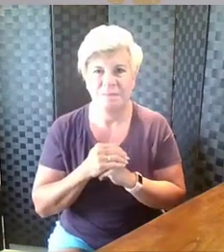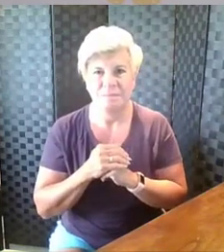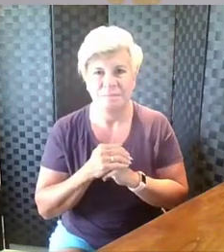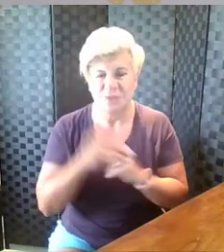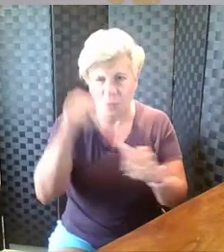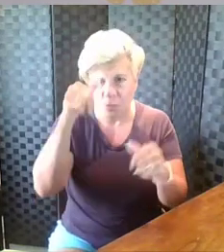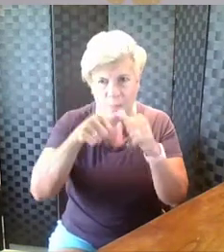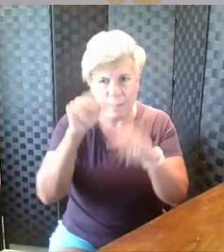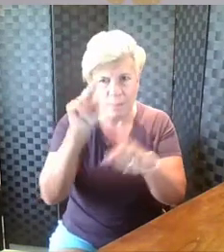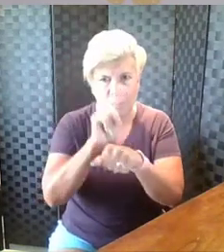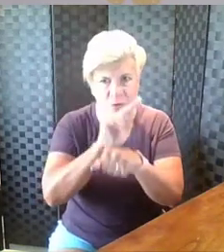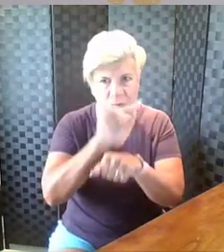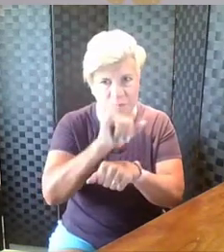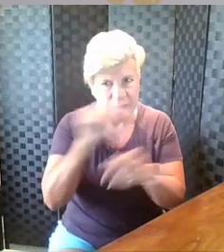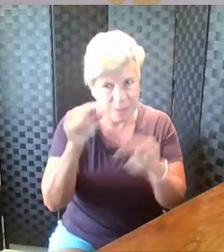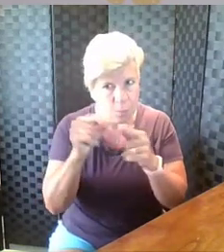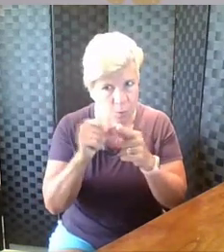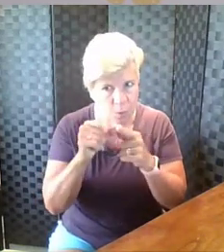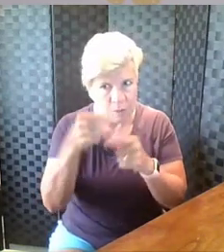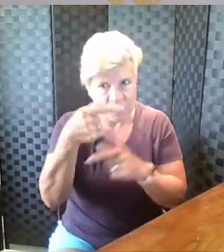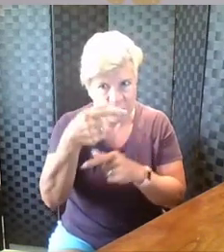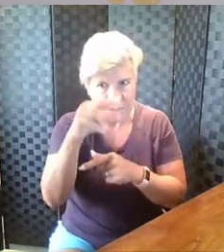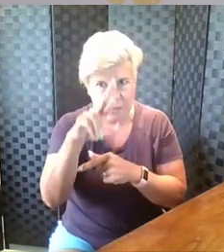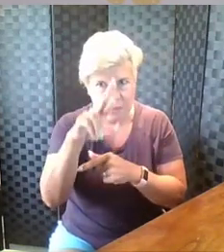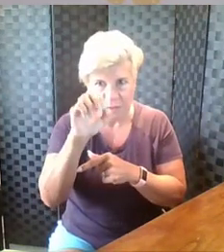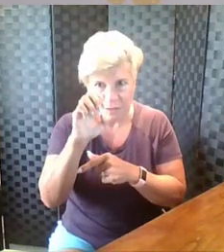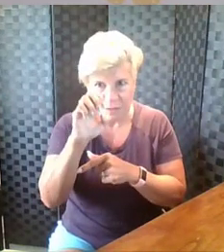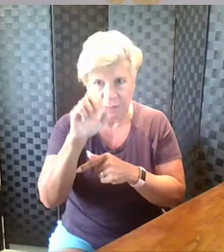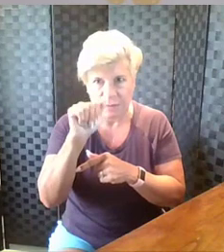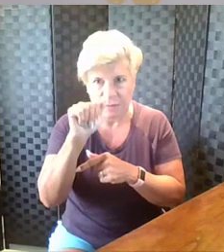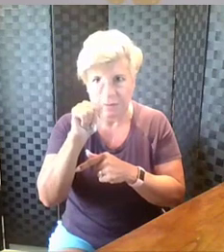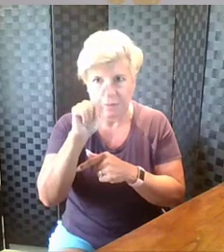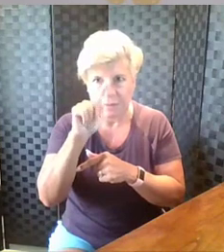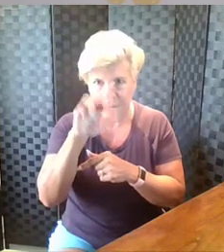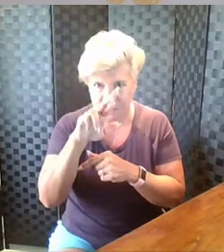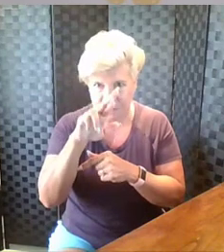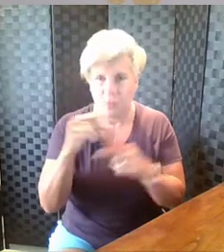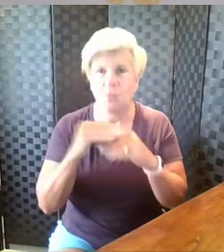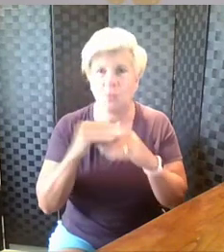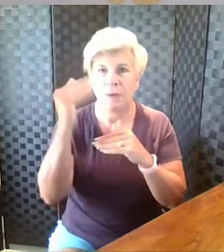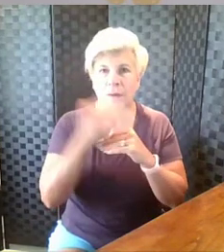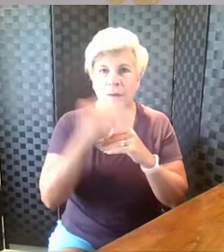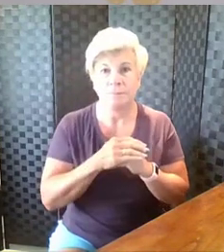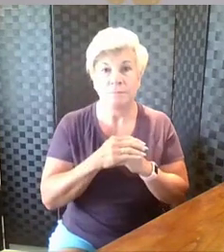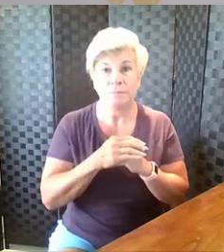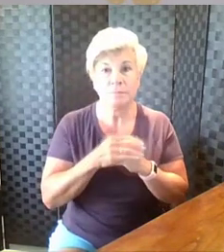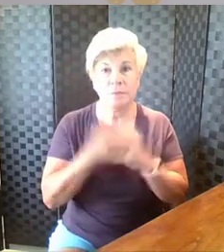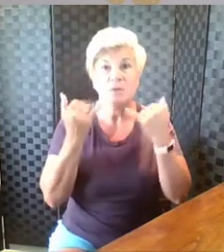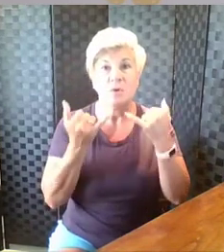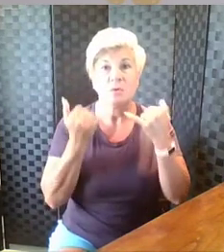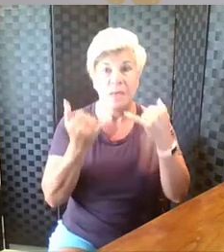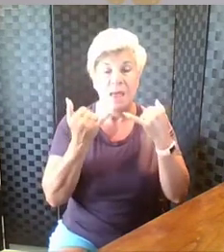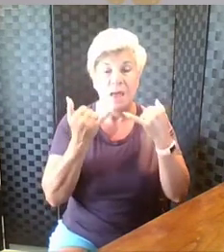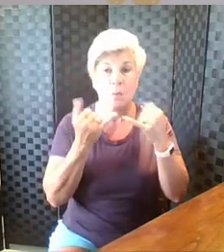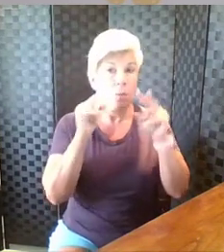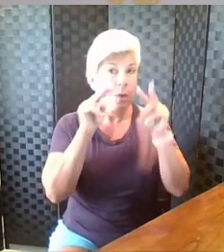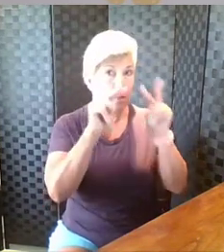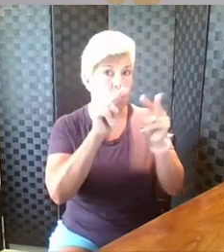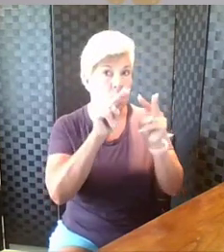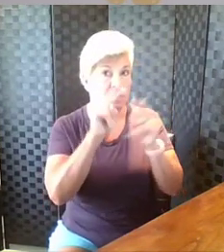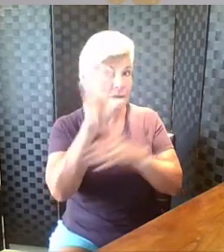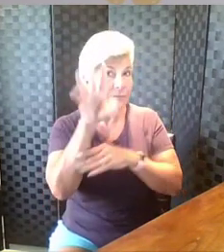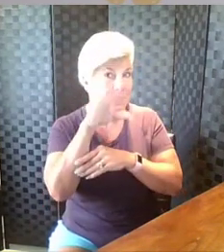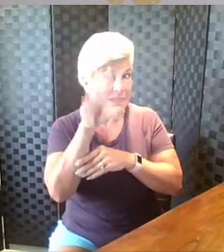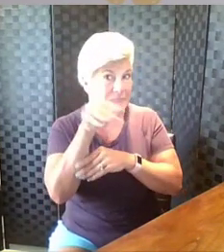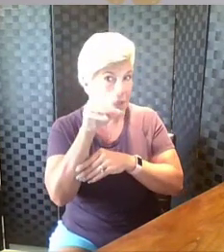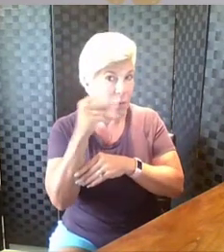come back and talk about those. And we're going to jump into a video That's going to show us a way that we can